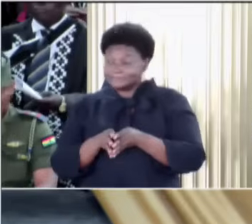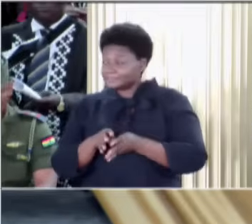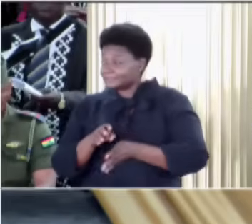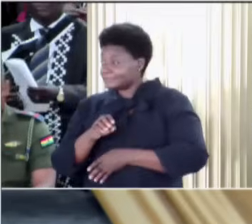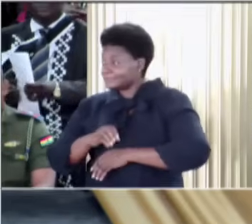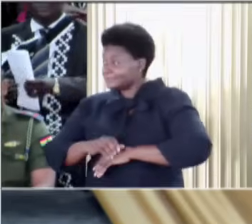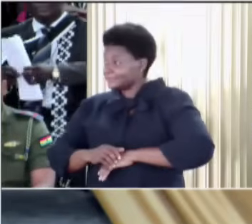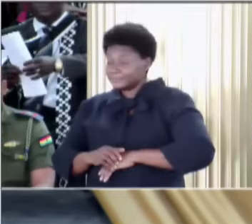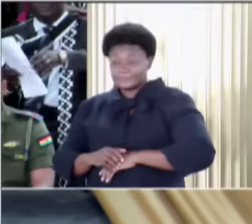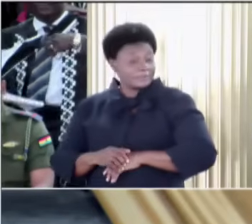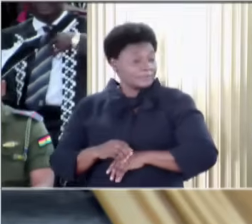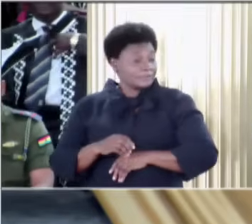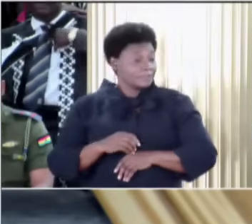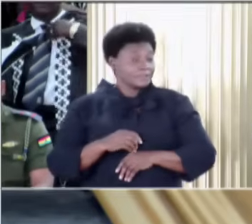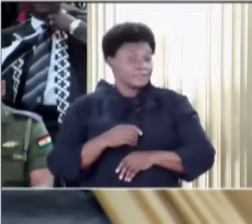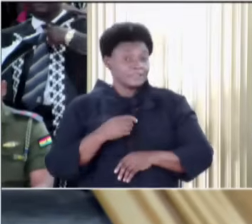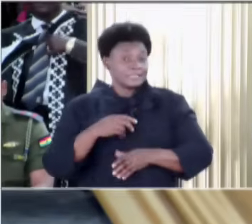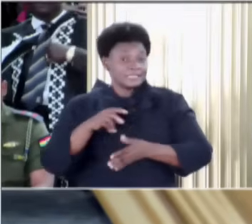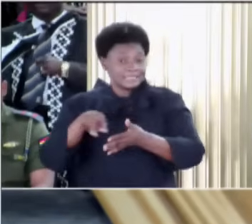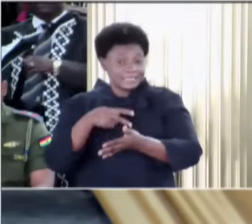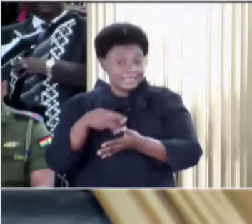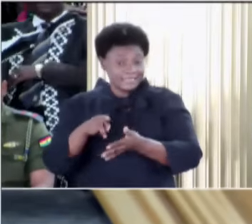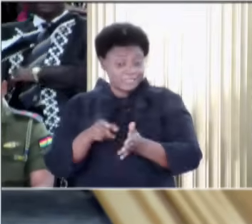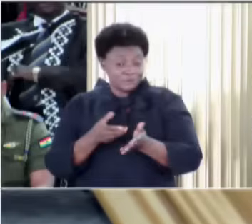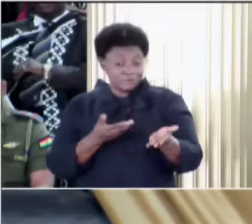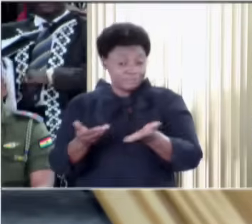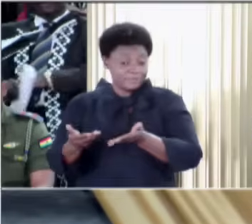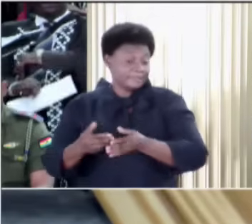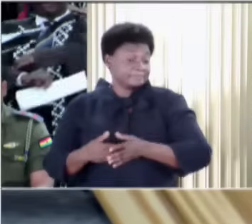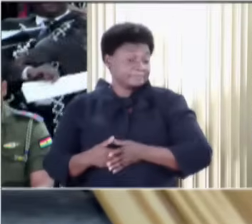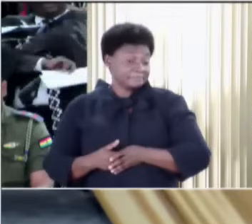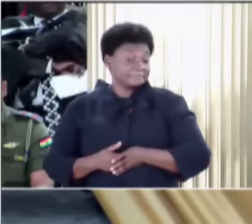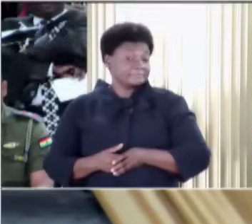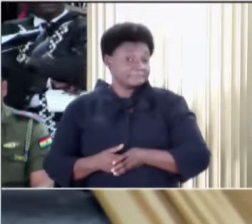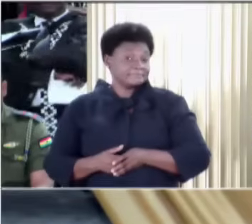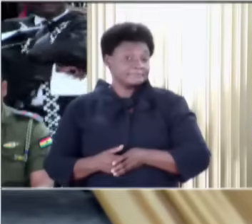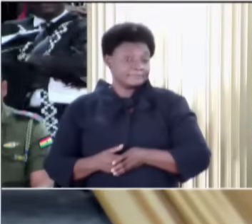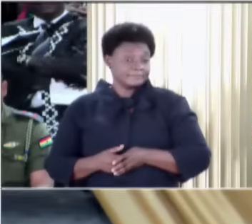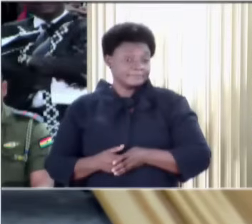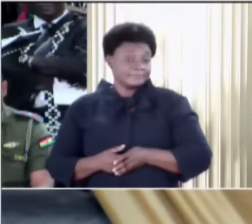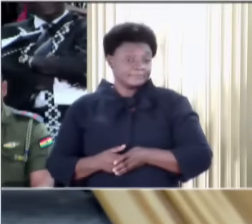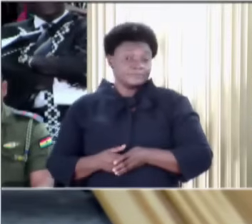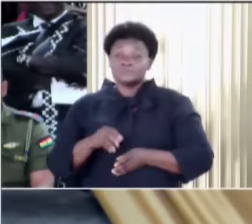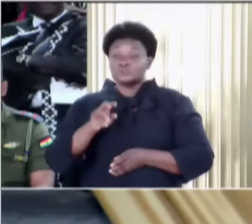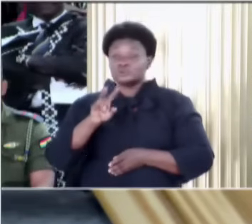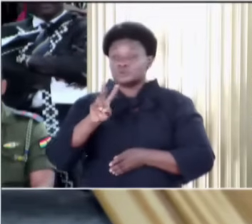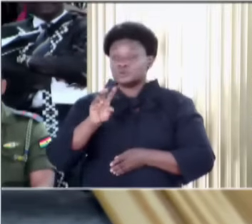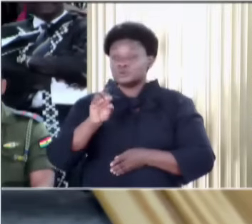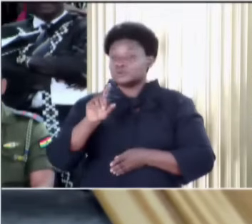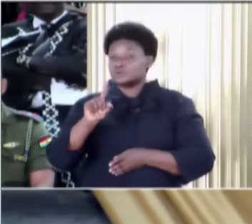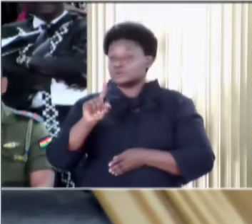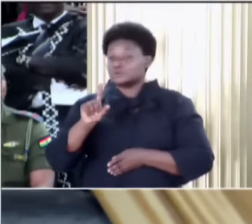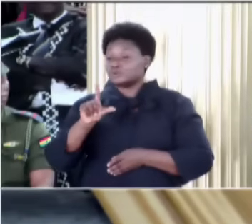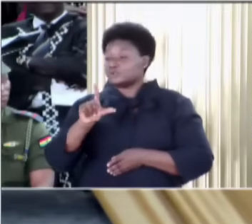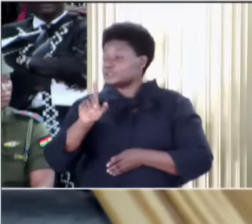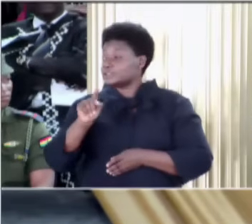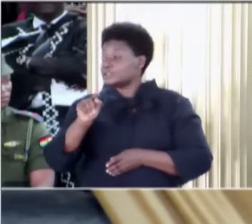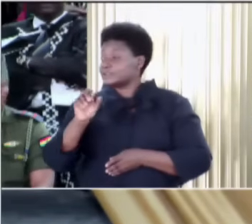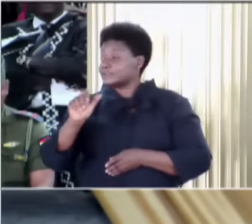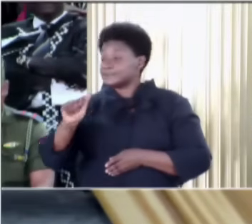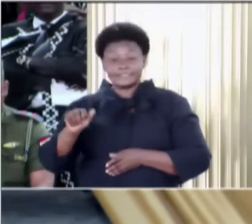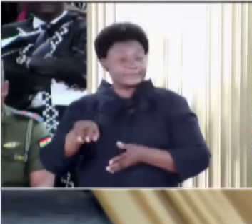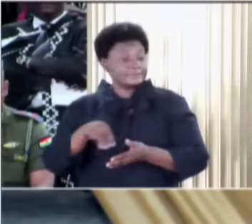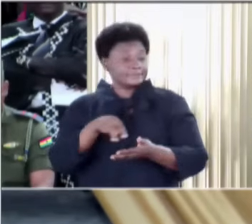informed that the dance that they are going to perform is called Gota Dance.